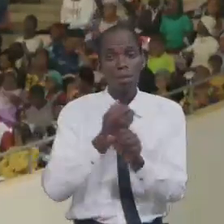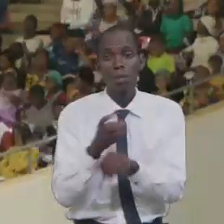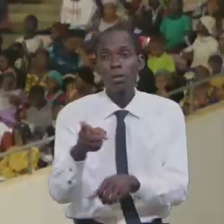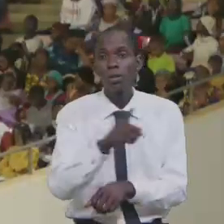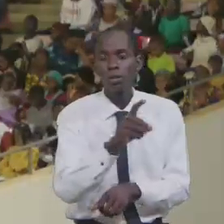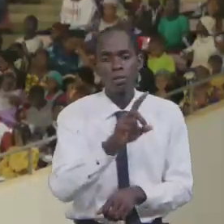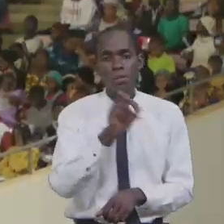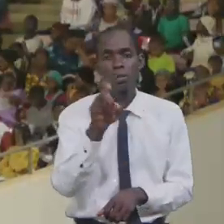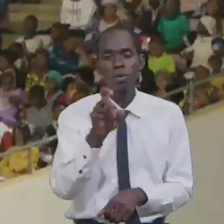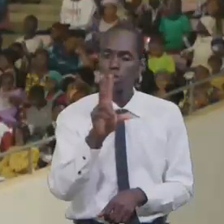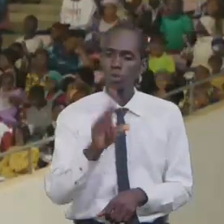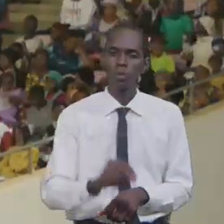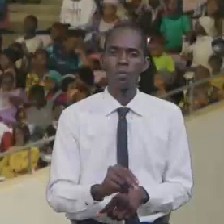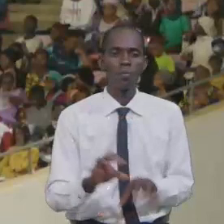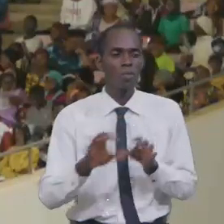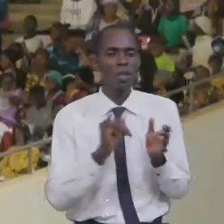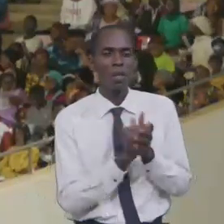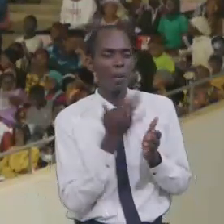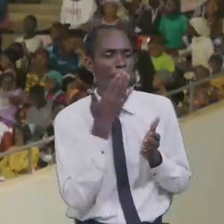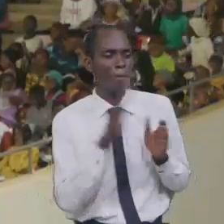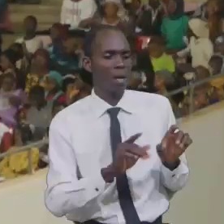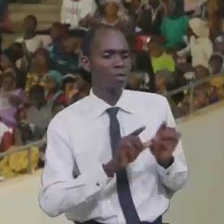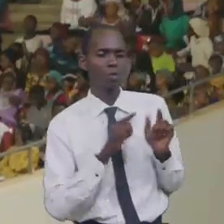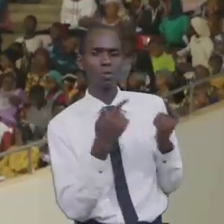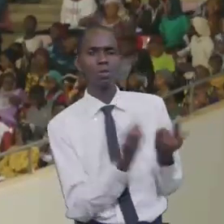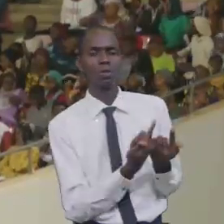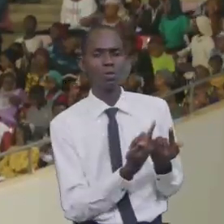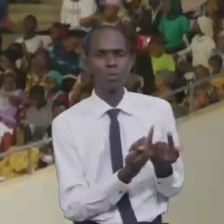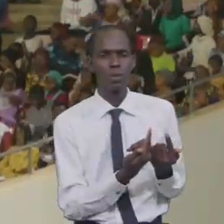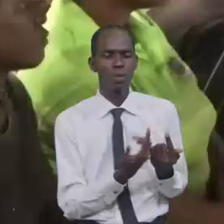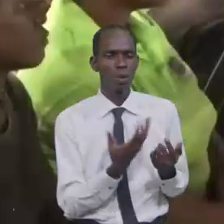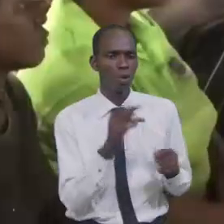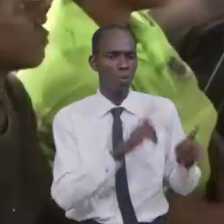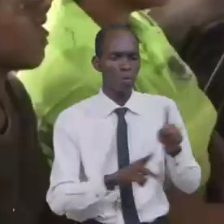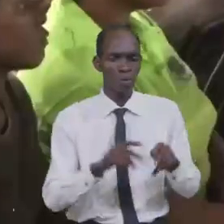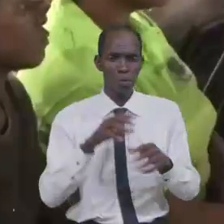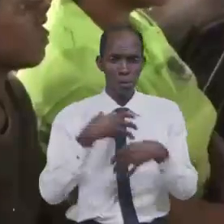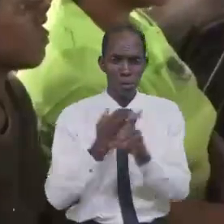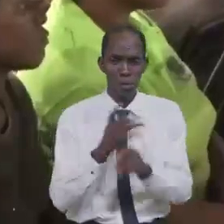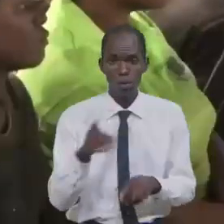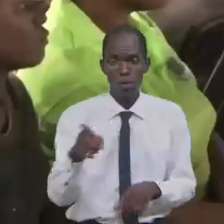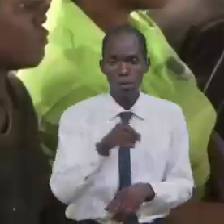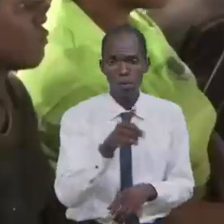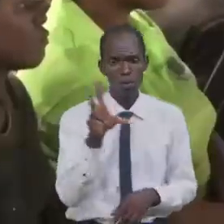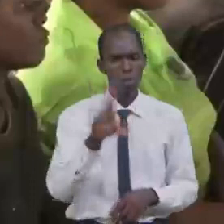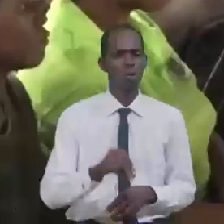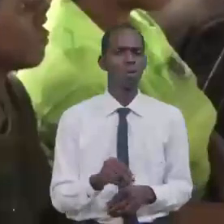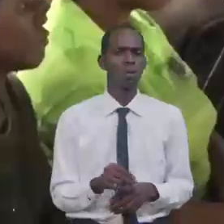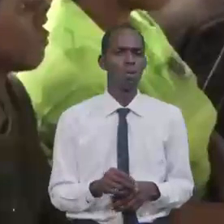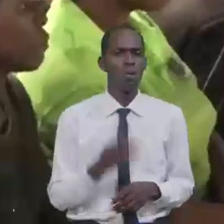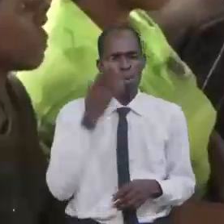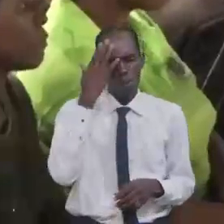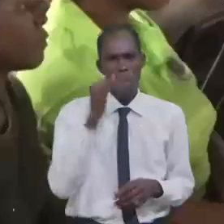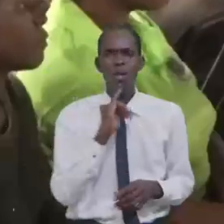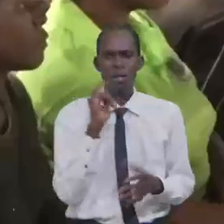Did those members of the gang, did they create you? No. How is it that those